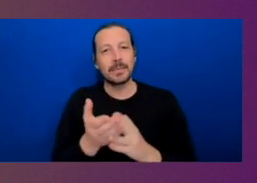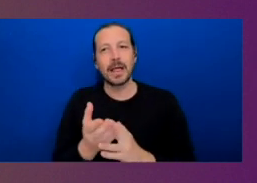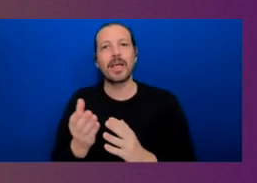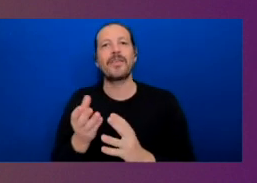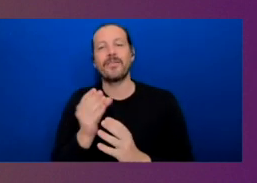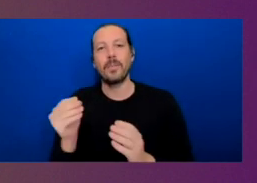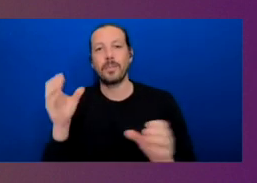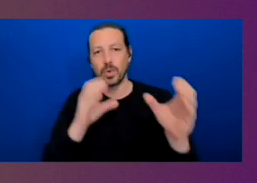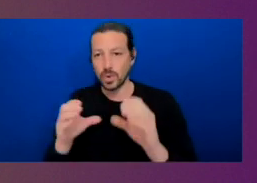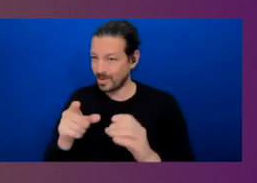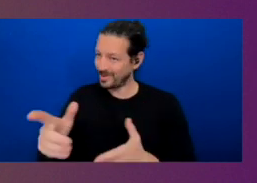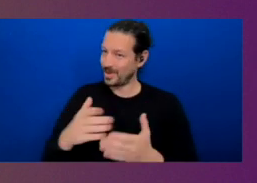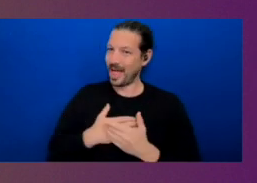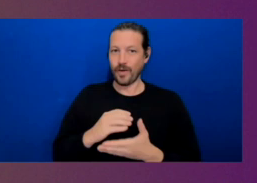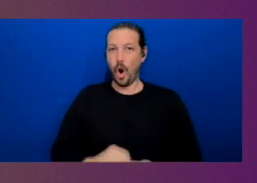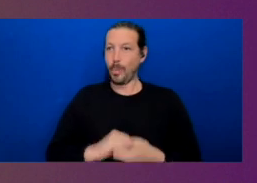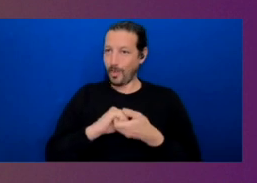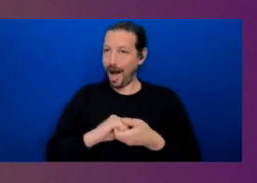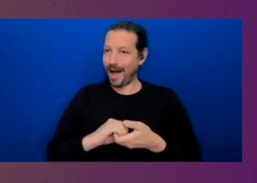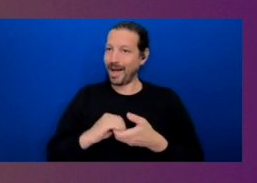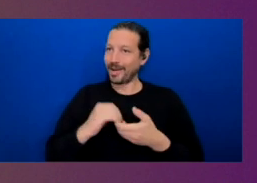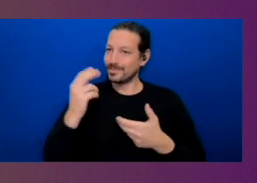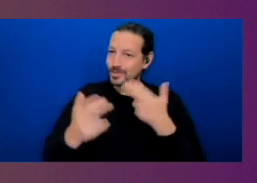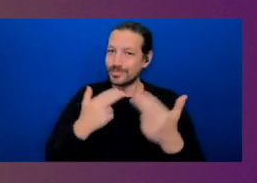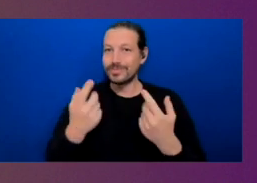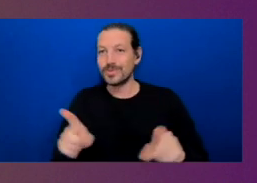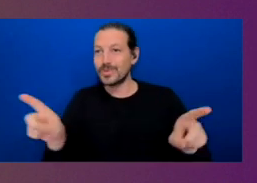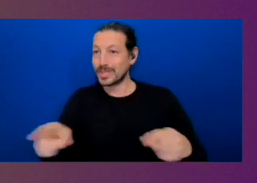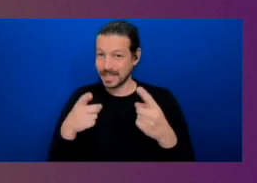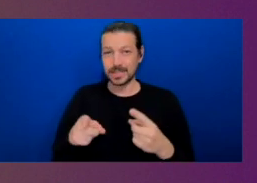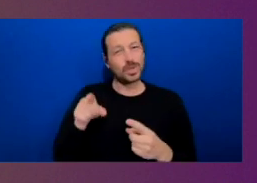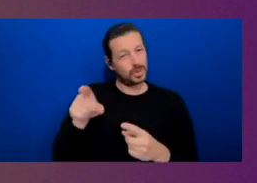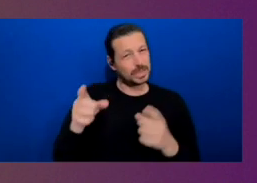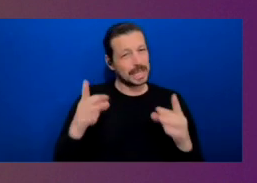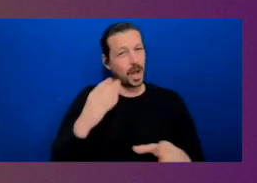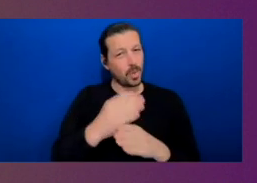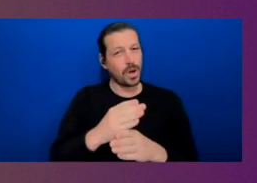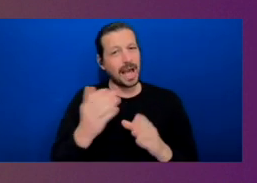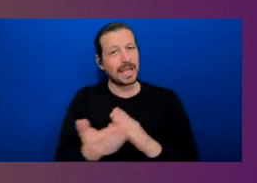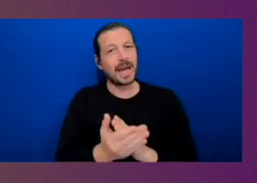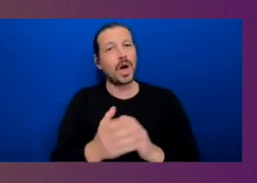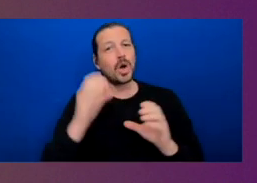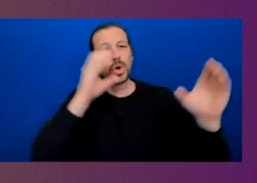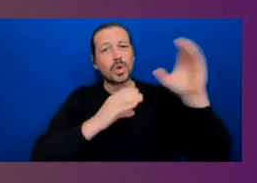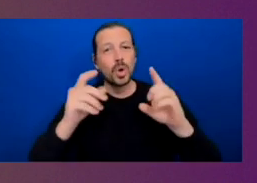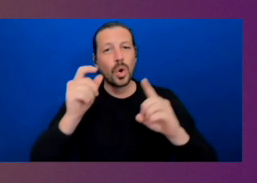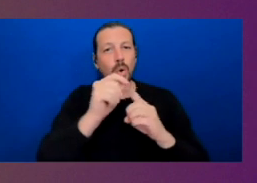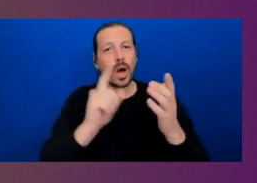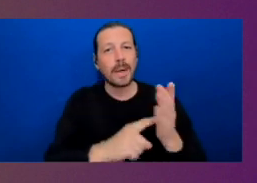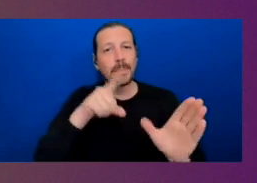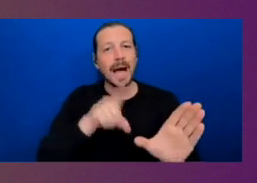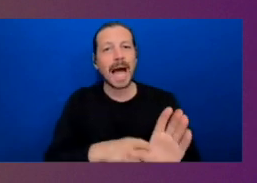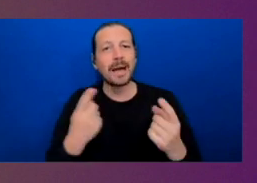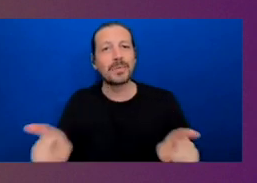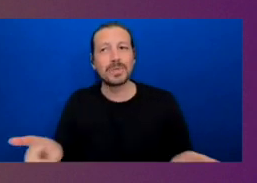and when you moved into a role with Google Play in the music division, it was there that you